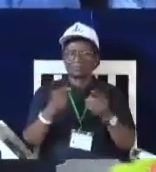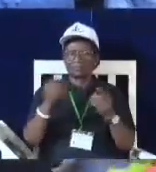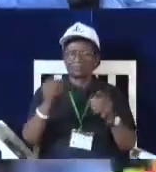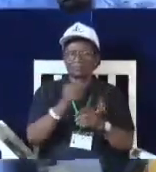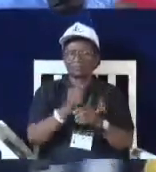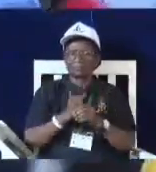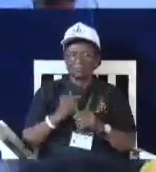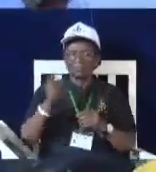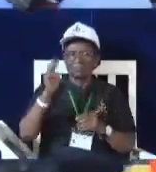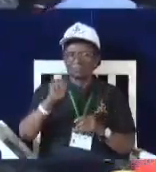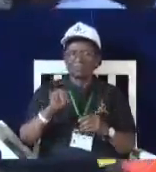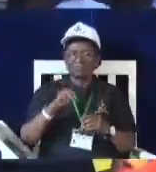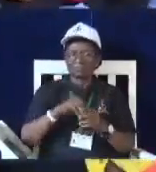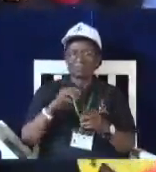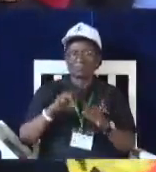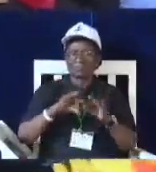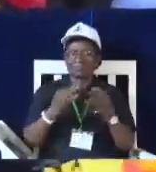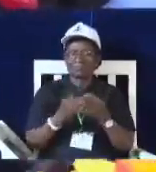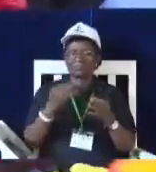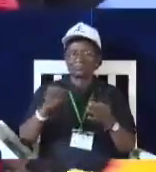Receive them into the family of God.